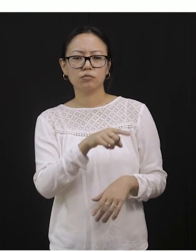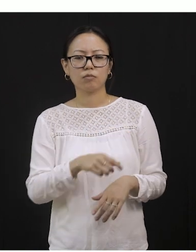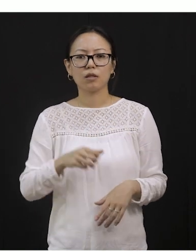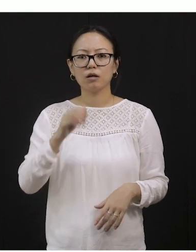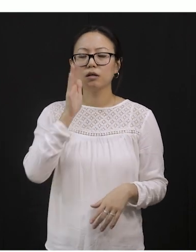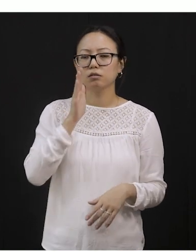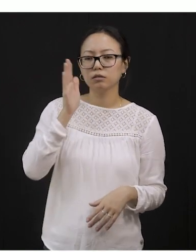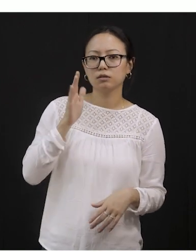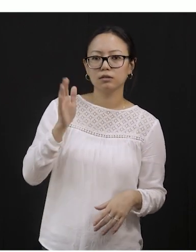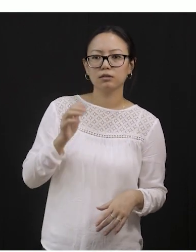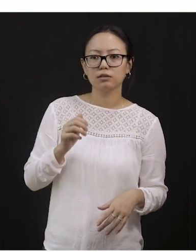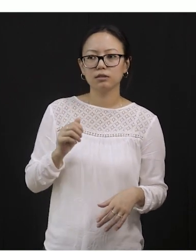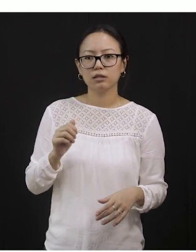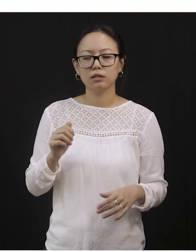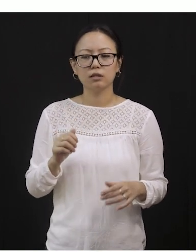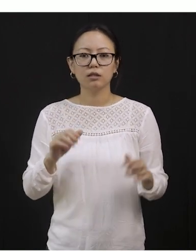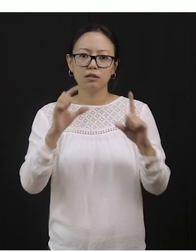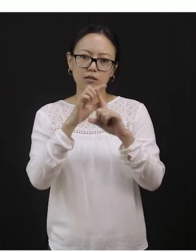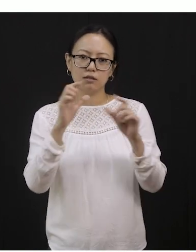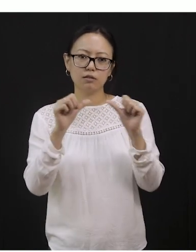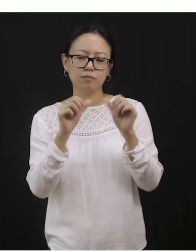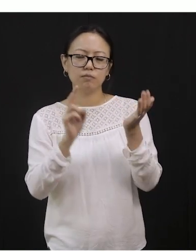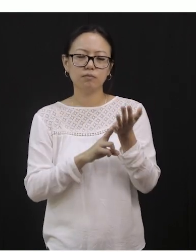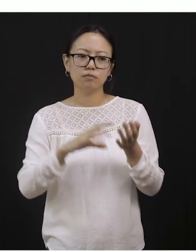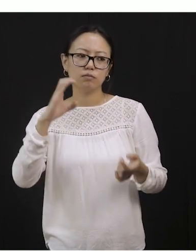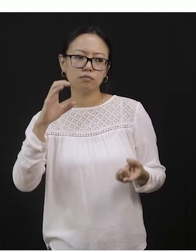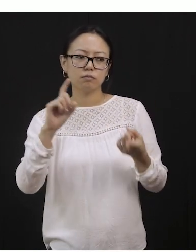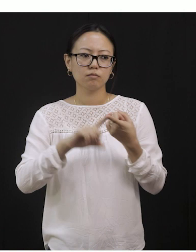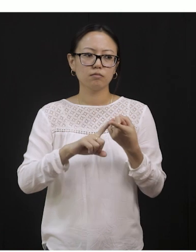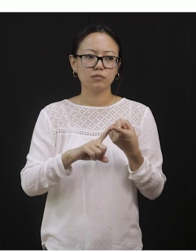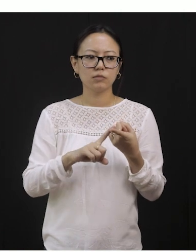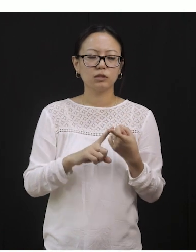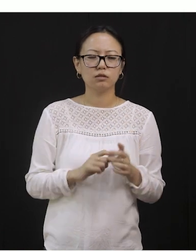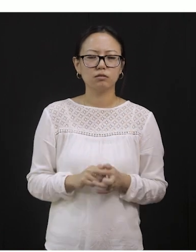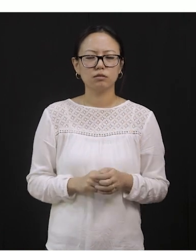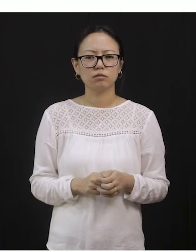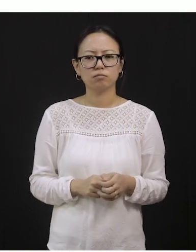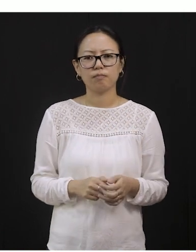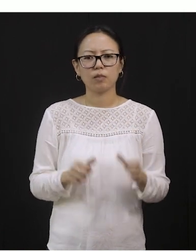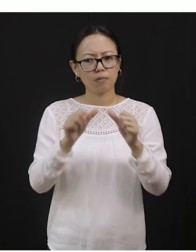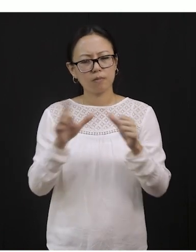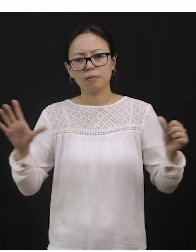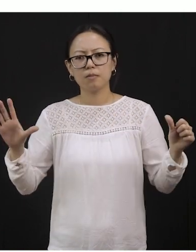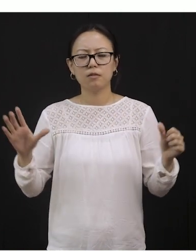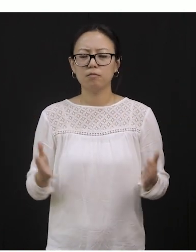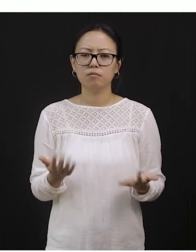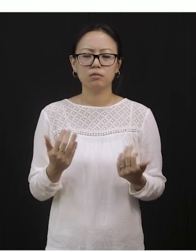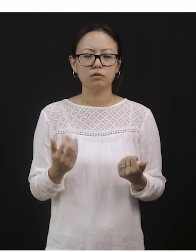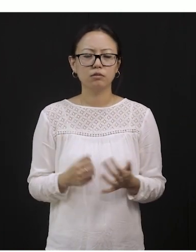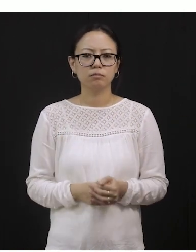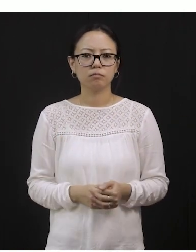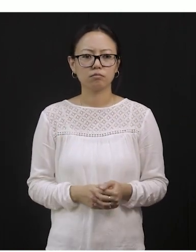is Shin Shan. Despite of his mischievousness, okay, he really used to take care of